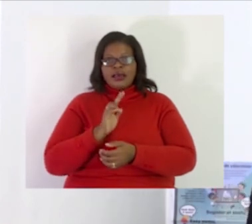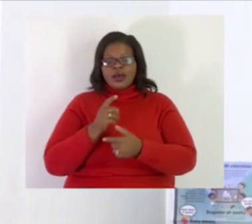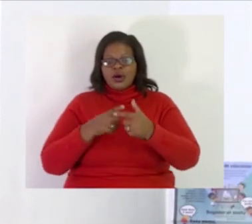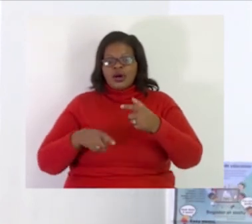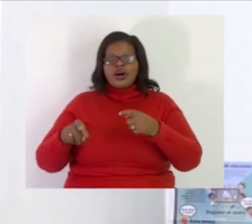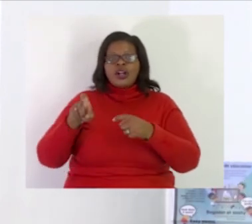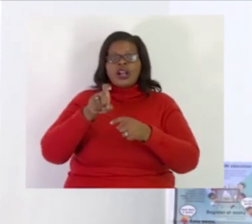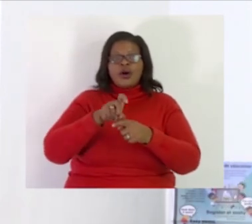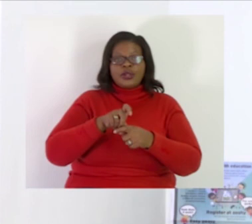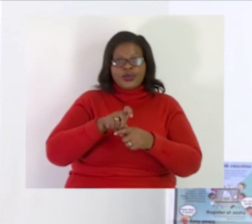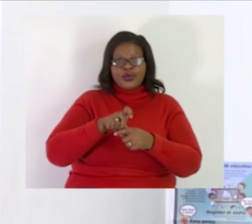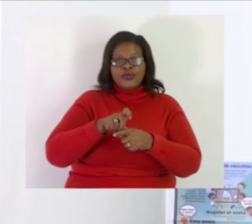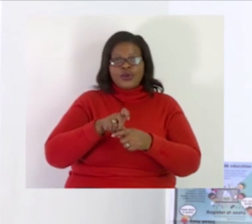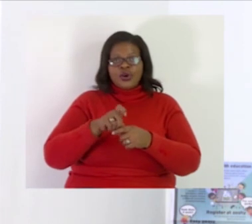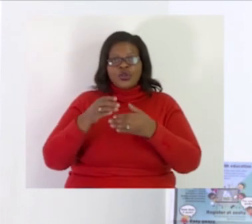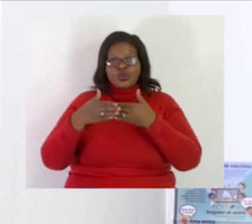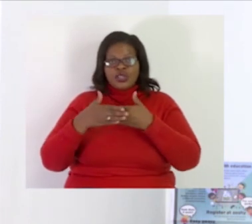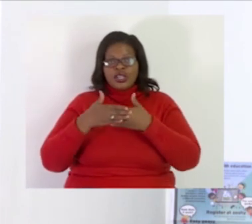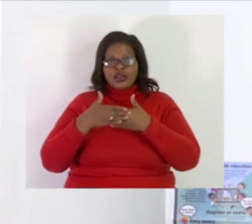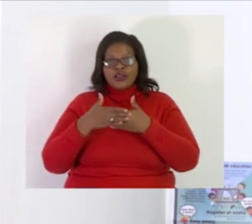round off that to the nearest